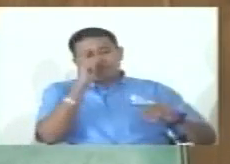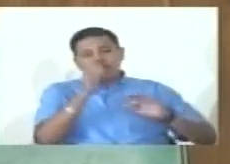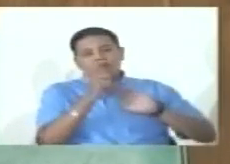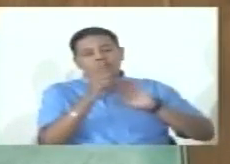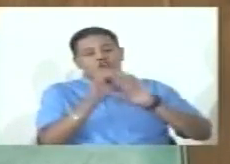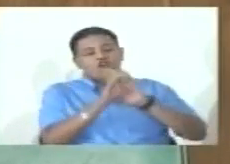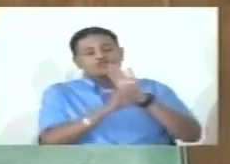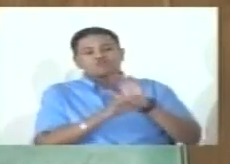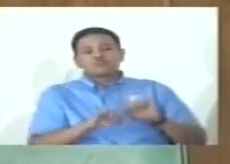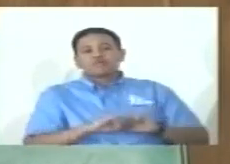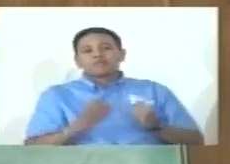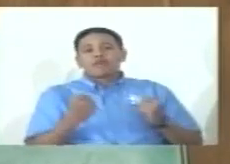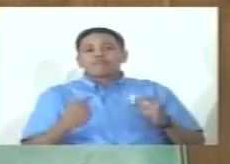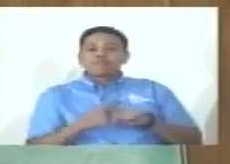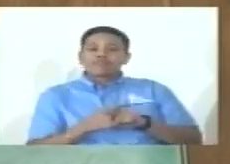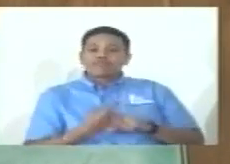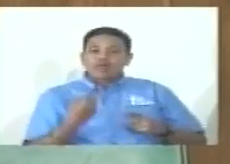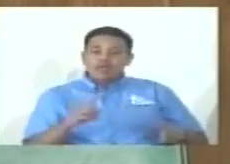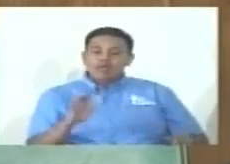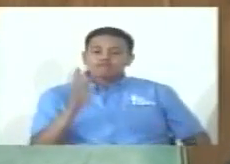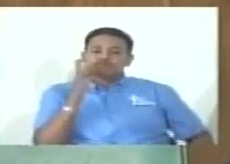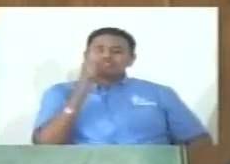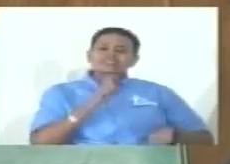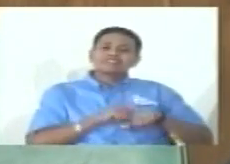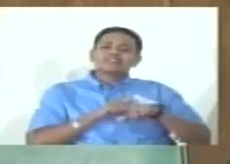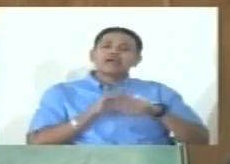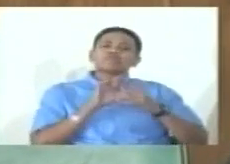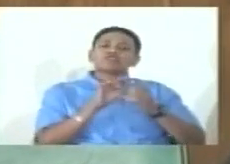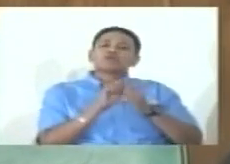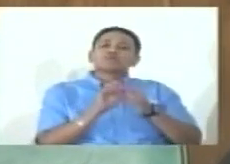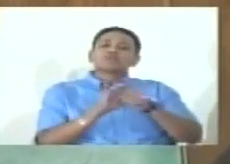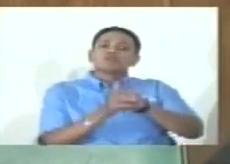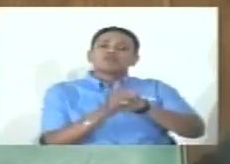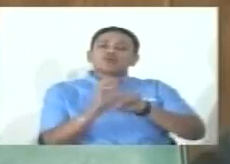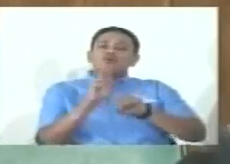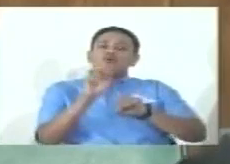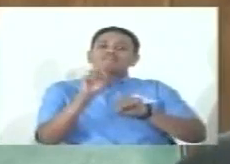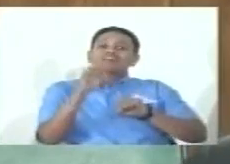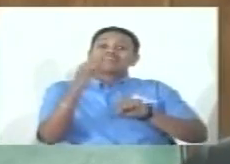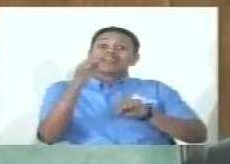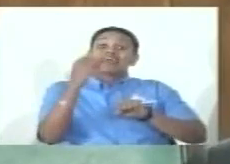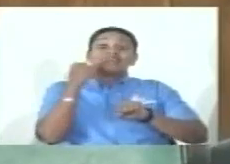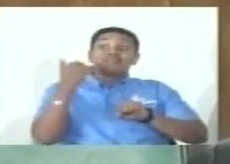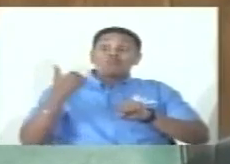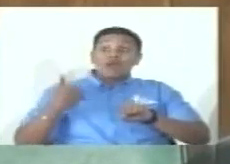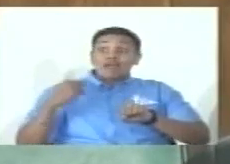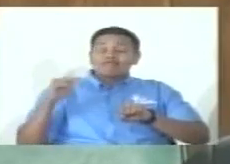President, we have heard, especially with COVID, that if we had NIDS,